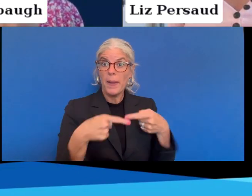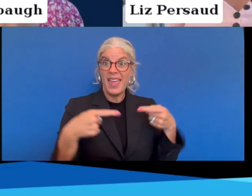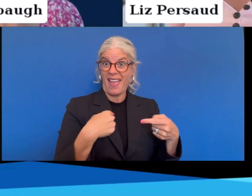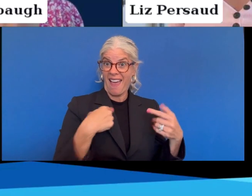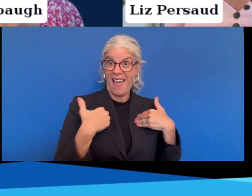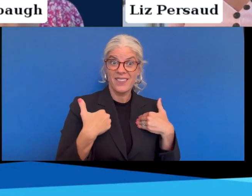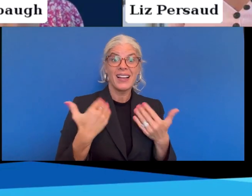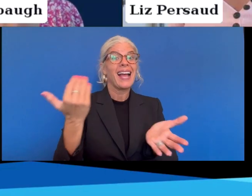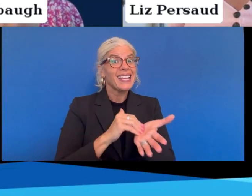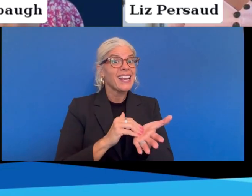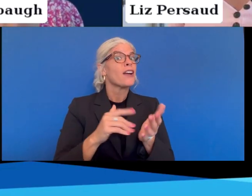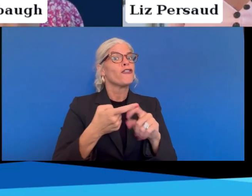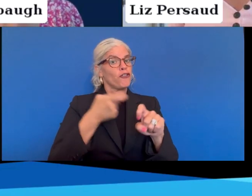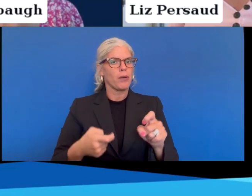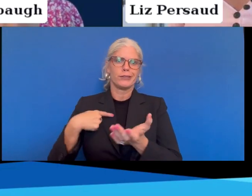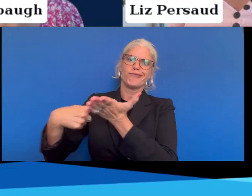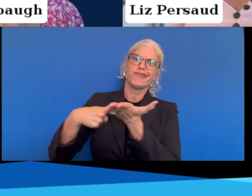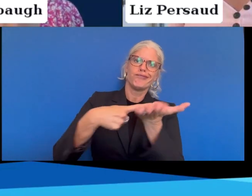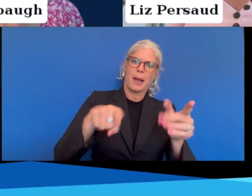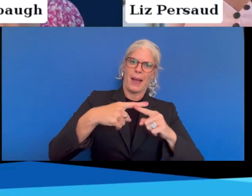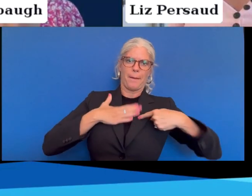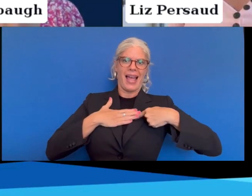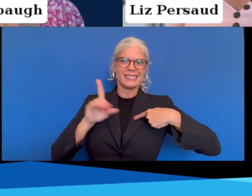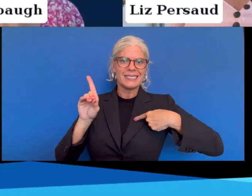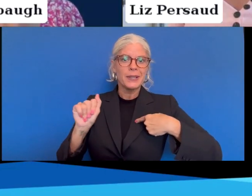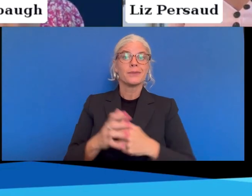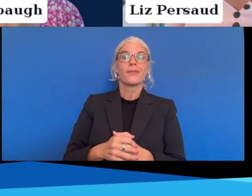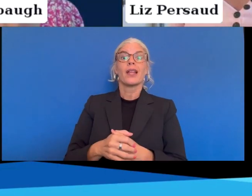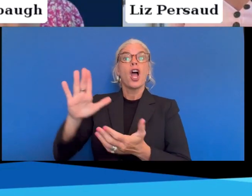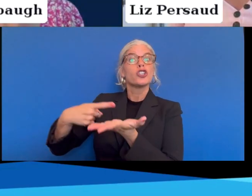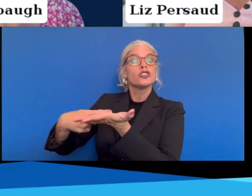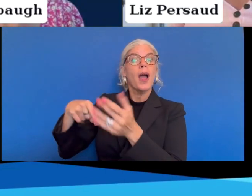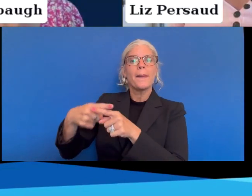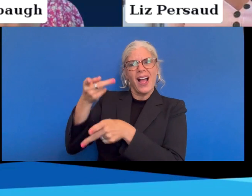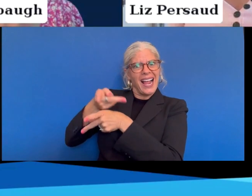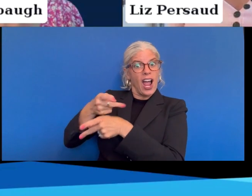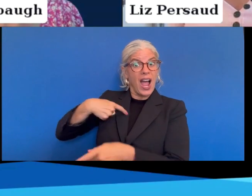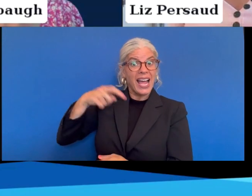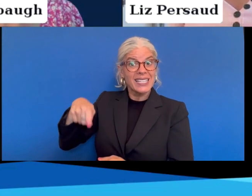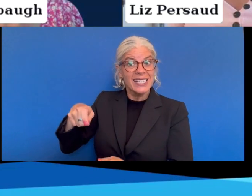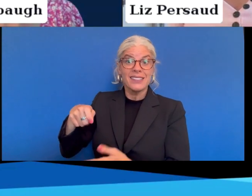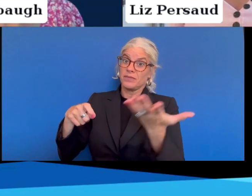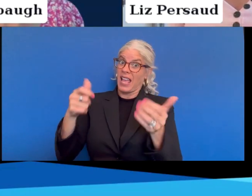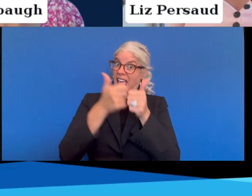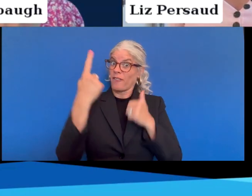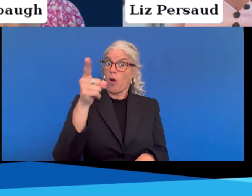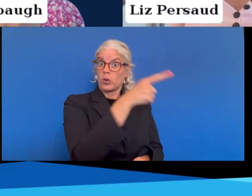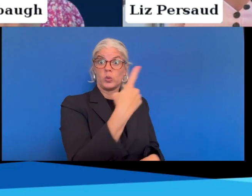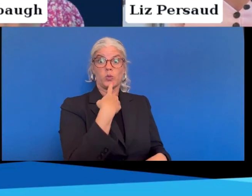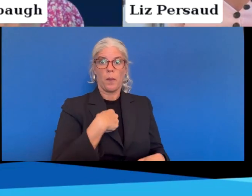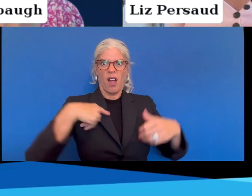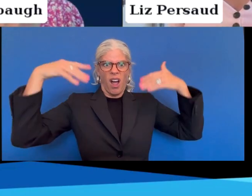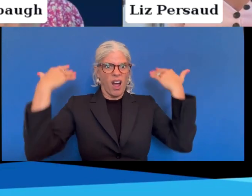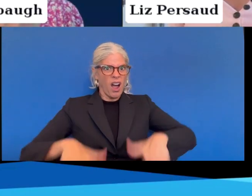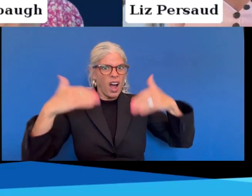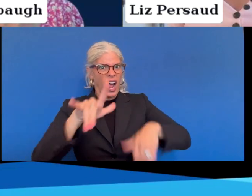talking about my disability, talking about the care that I need. I everyone said to me, gosh, Liz,